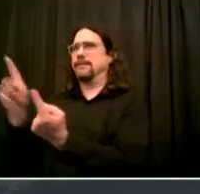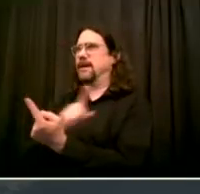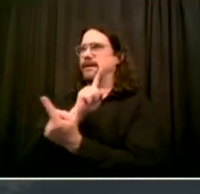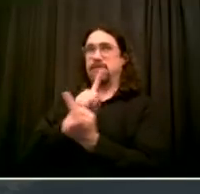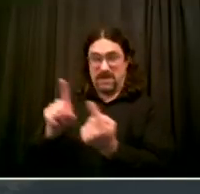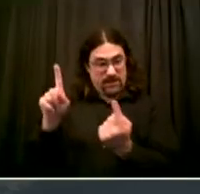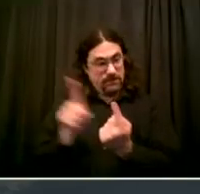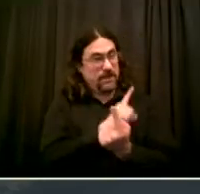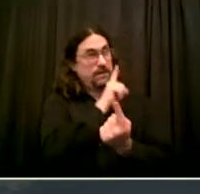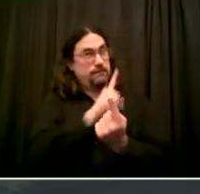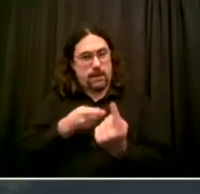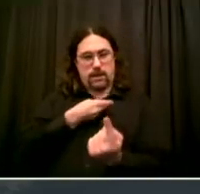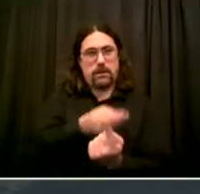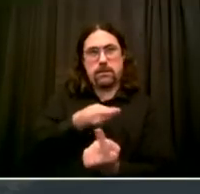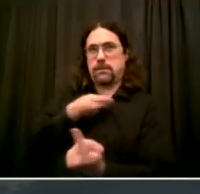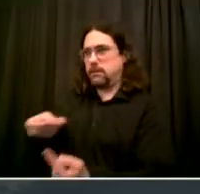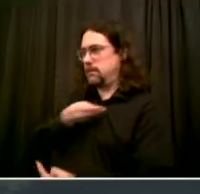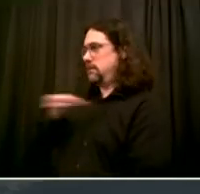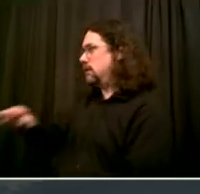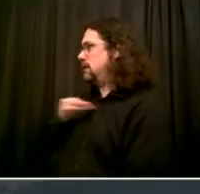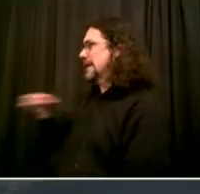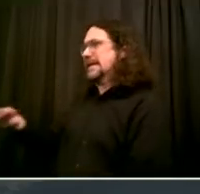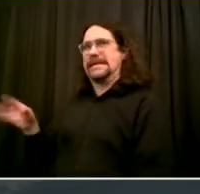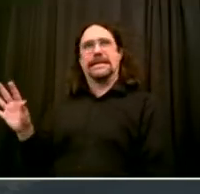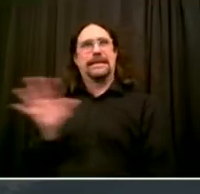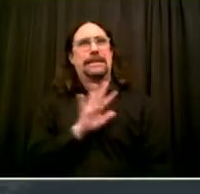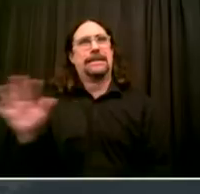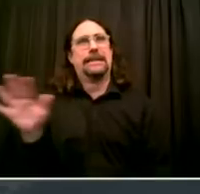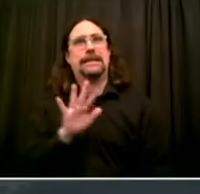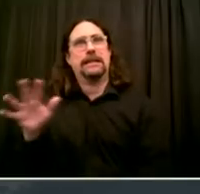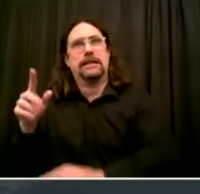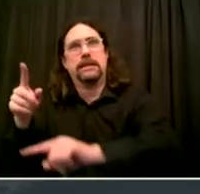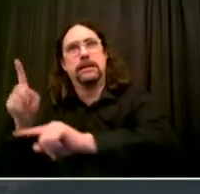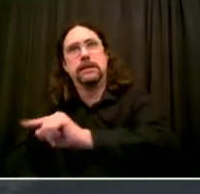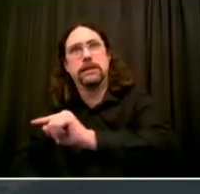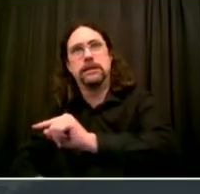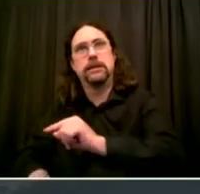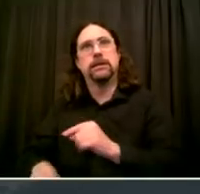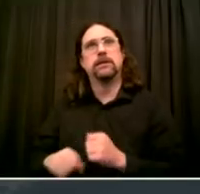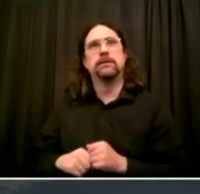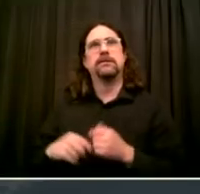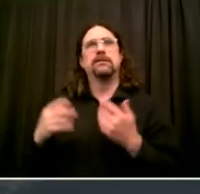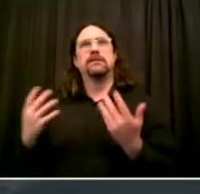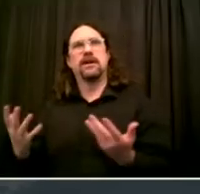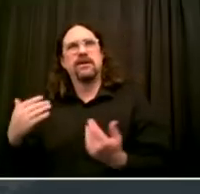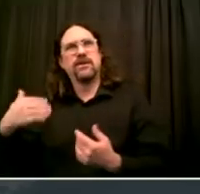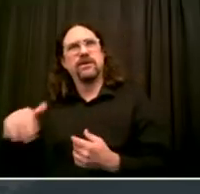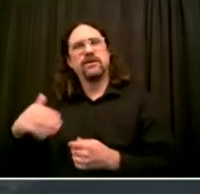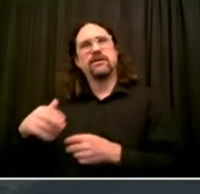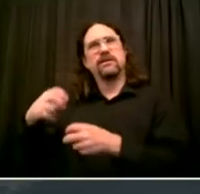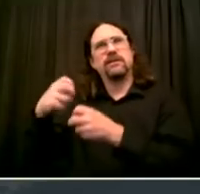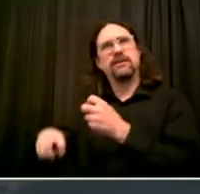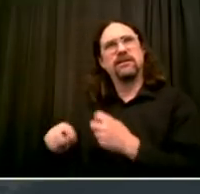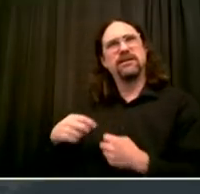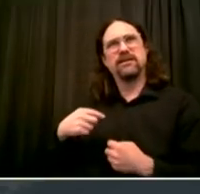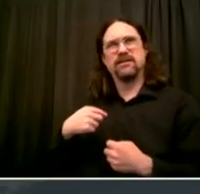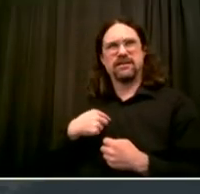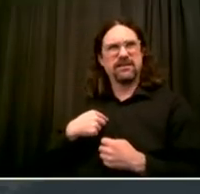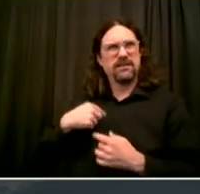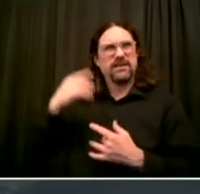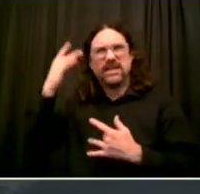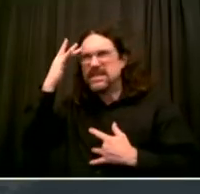lives. So the notion of finding out information that affirms that for a period of time you need to keep some